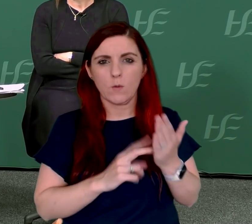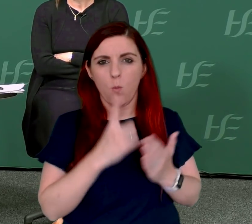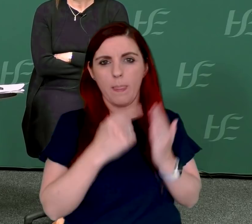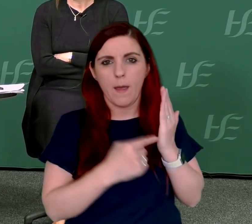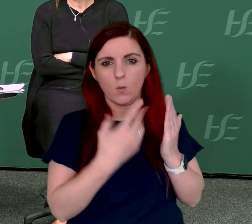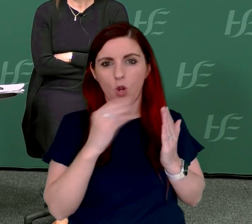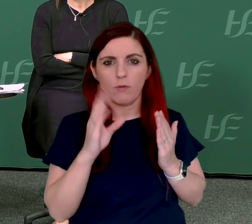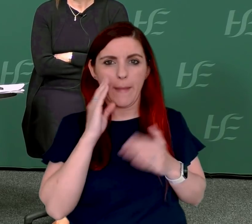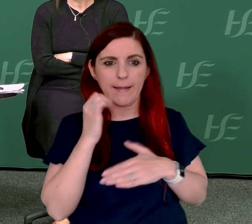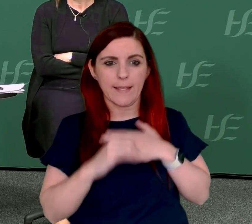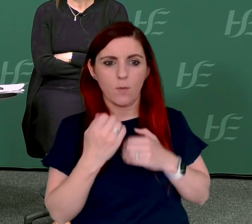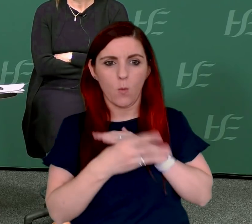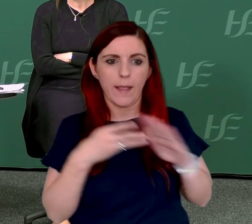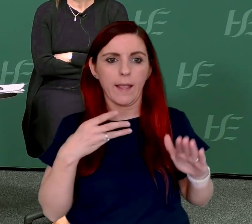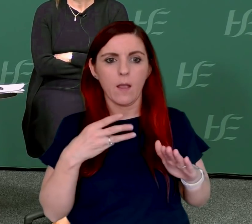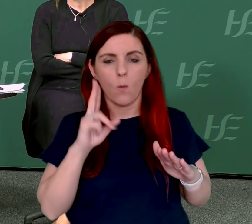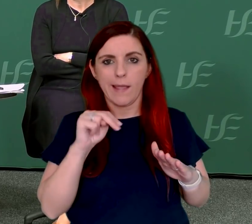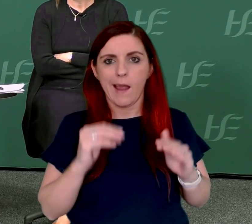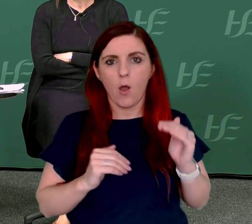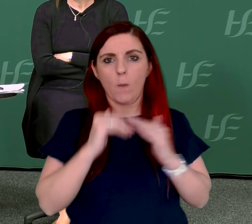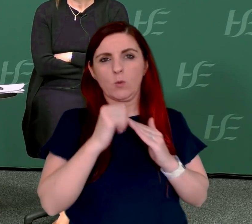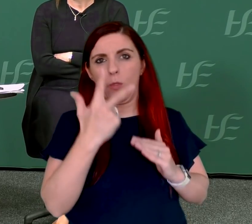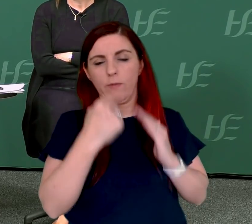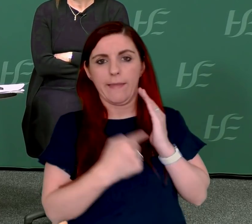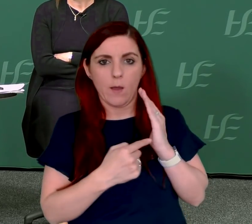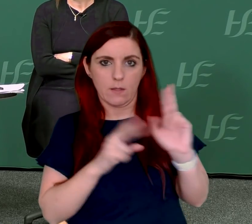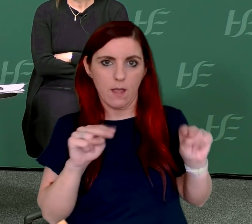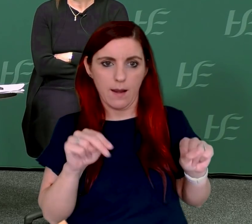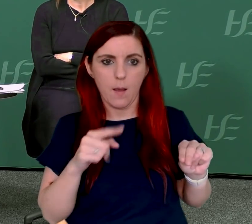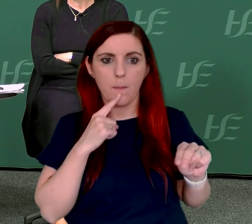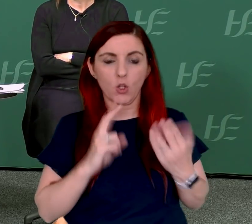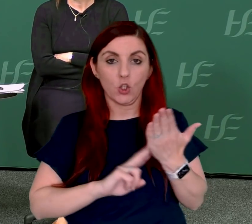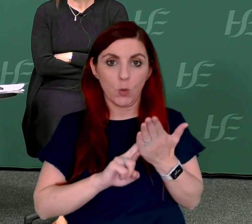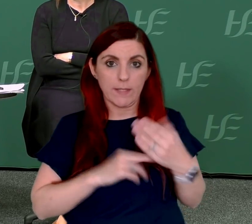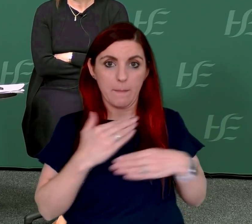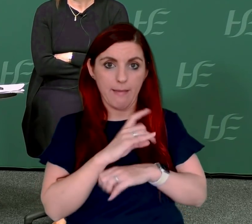we do see it going up to 2,800 to 3,000. But in terms of utilisation